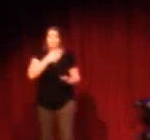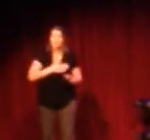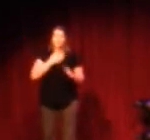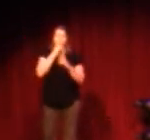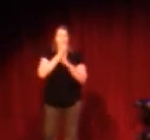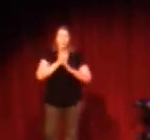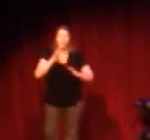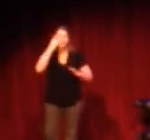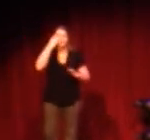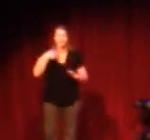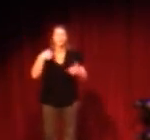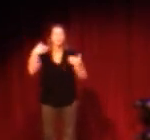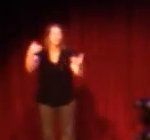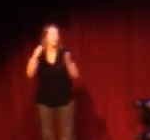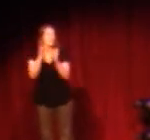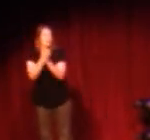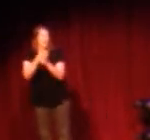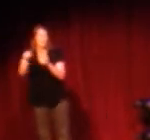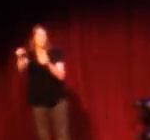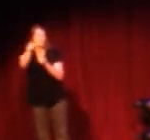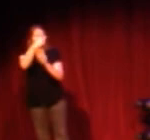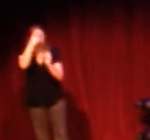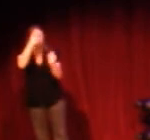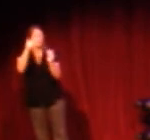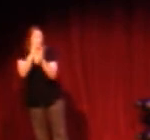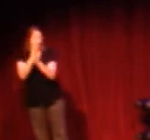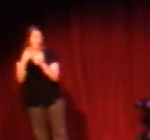quiet. Yeah, have a word of prayer or something. You just need to sit down